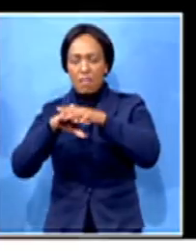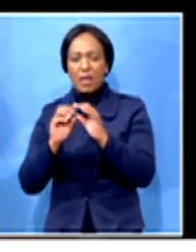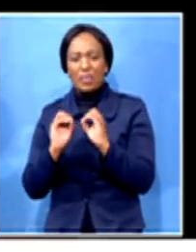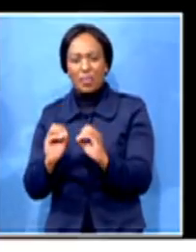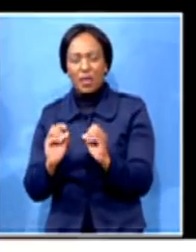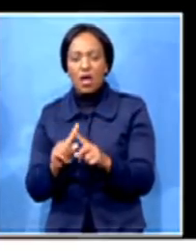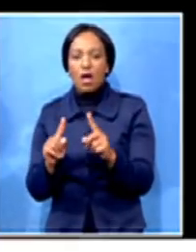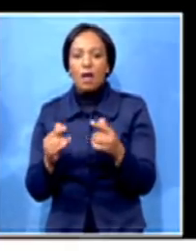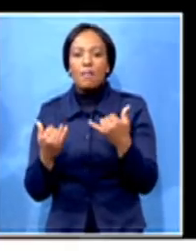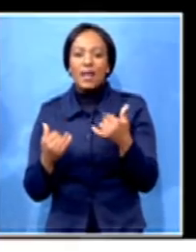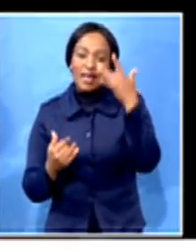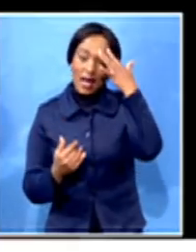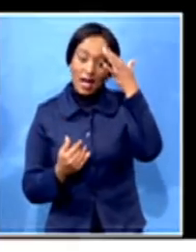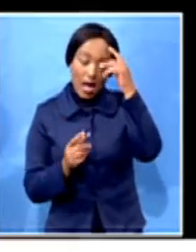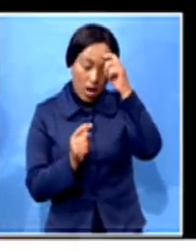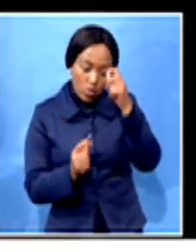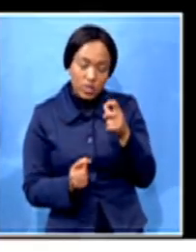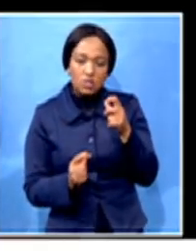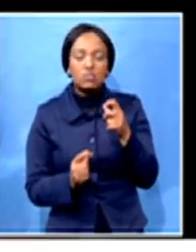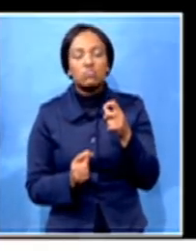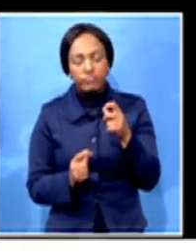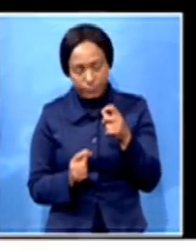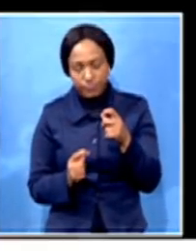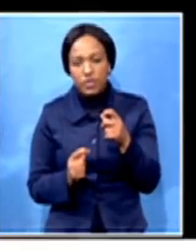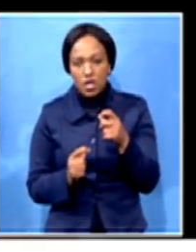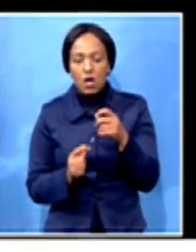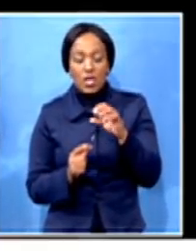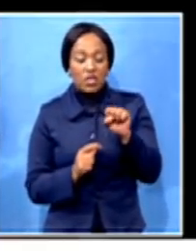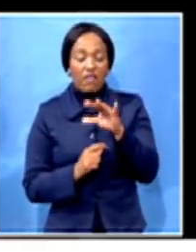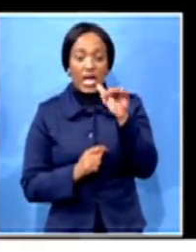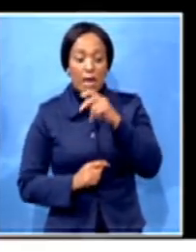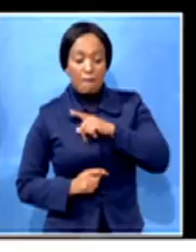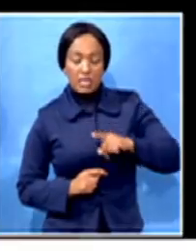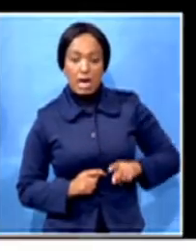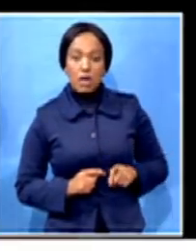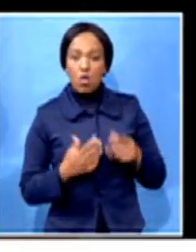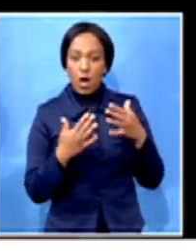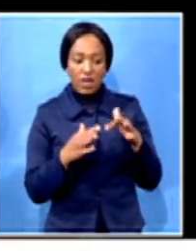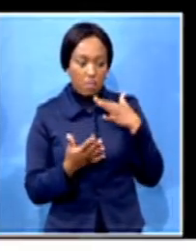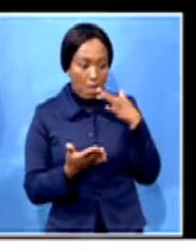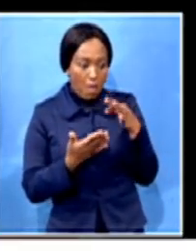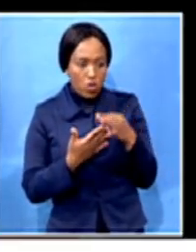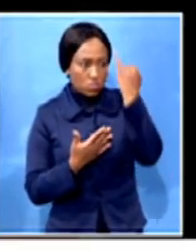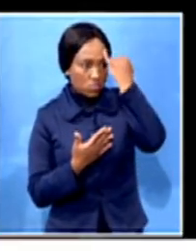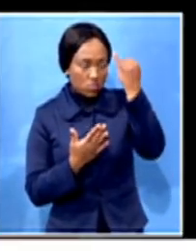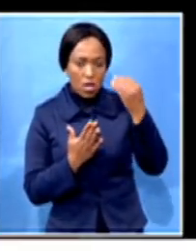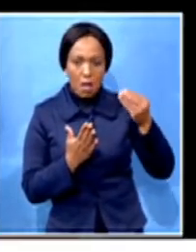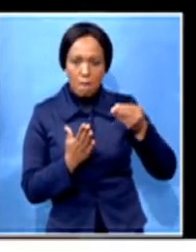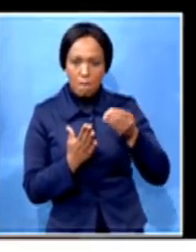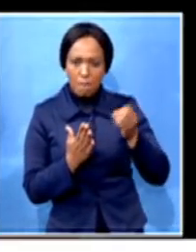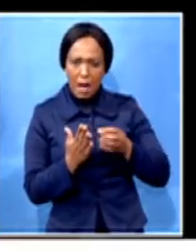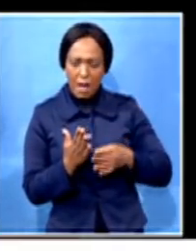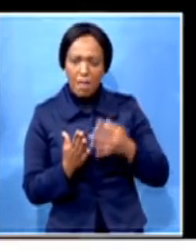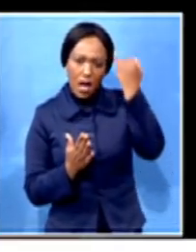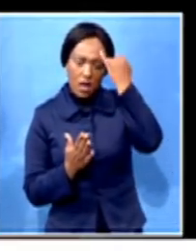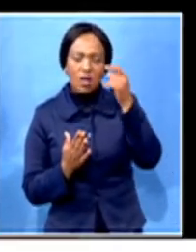is that they do acknowledge that you need to strengthen South Africa's presidency so that whatever it is that they propose actually does get implemented.